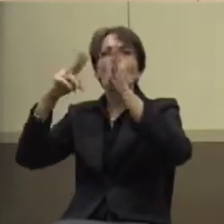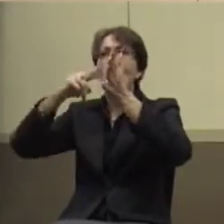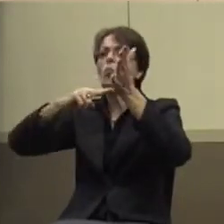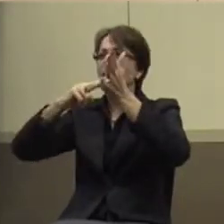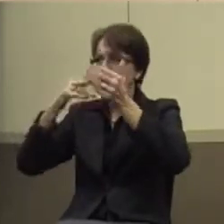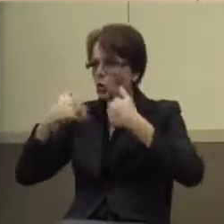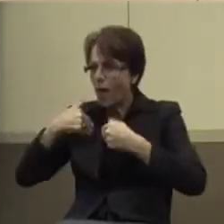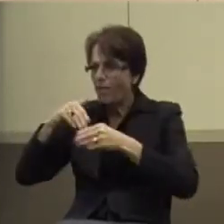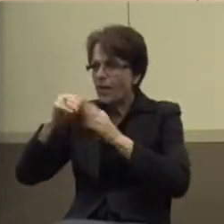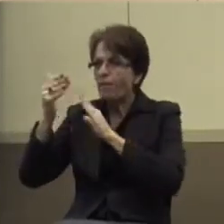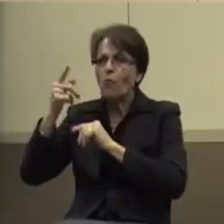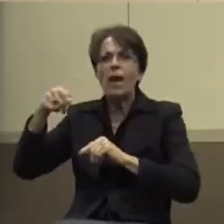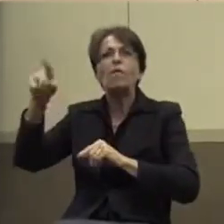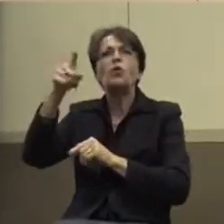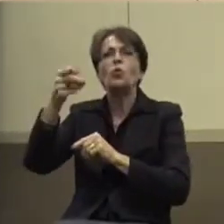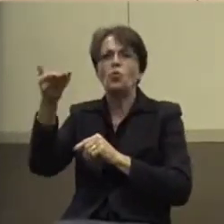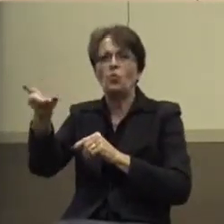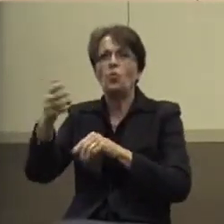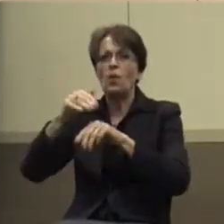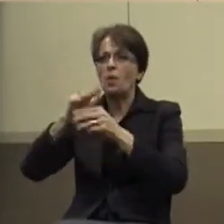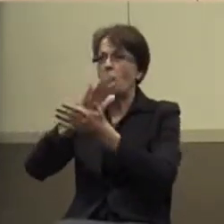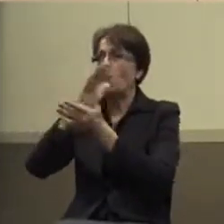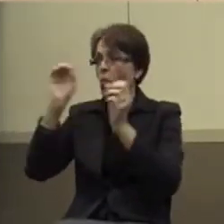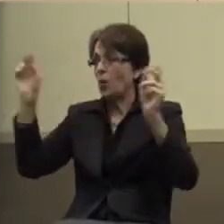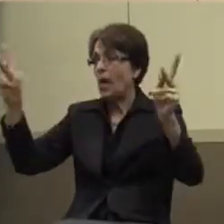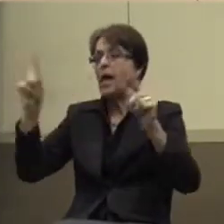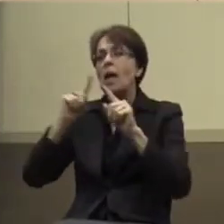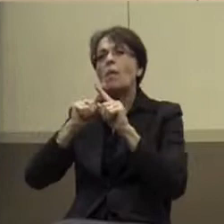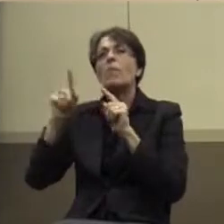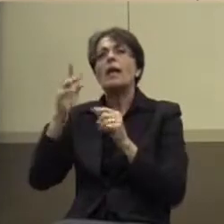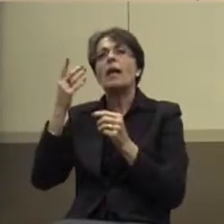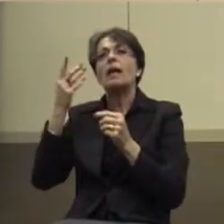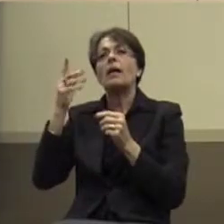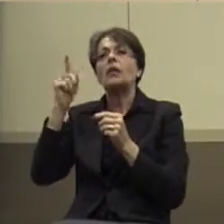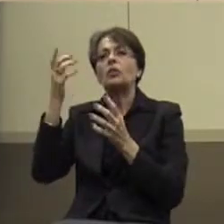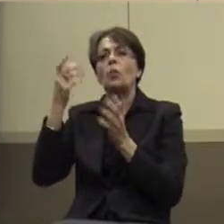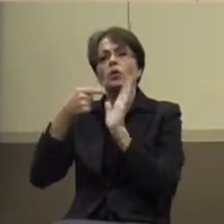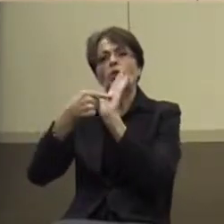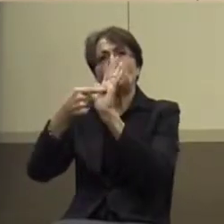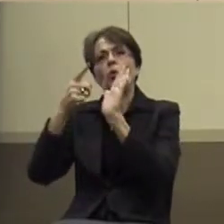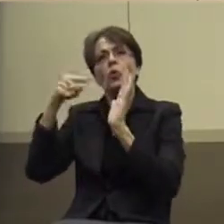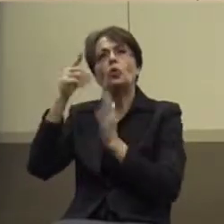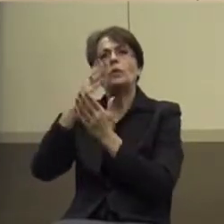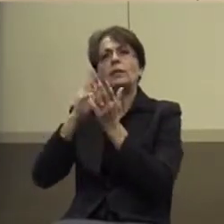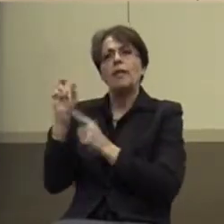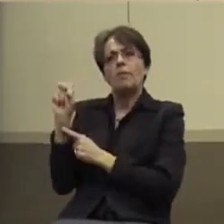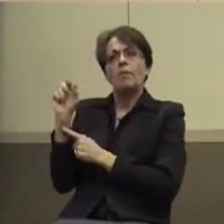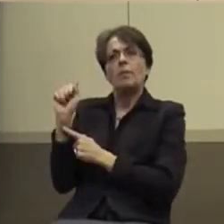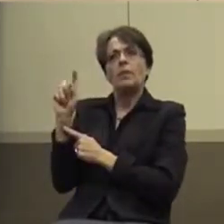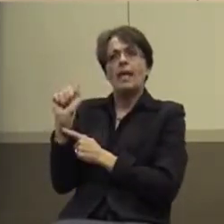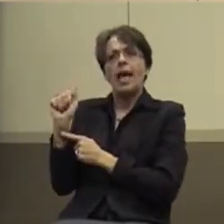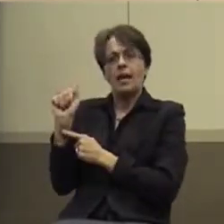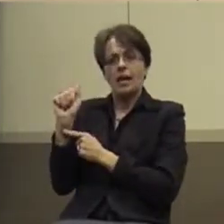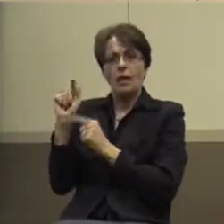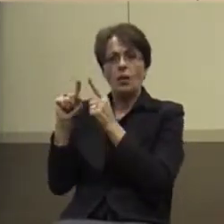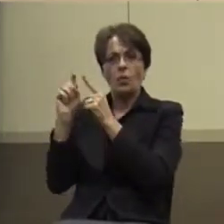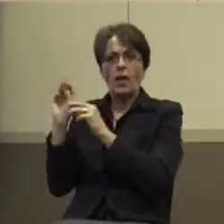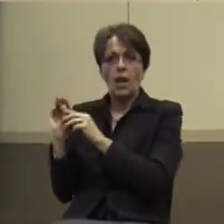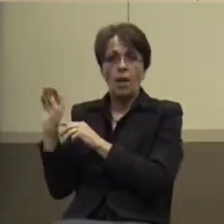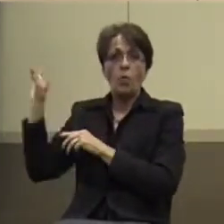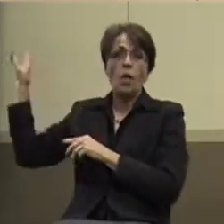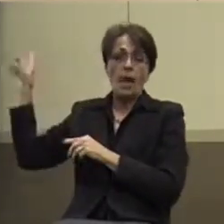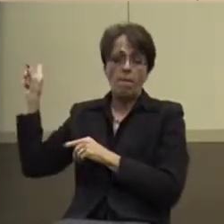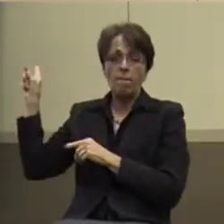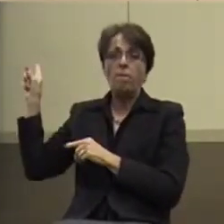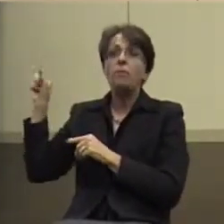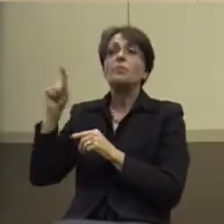okay? But I'll just kind of show you what some of the data is when I pull the slide up, okay? And then what you're going to do